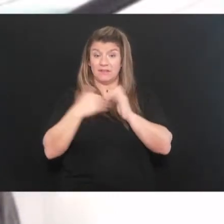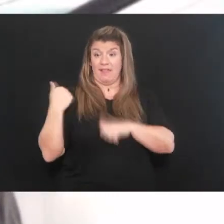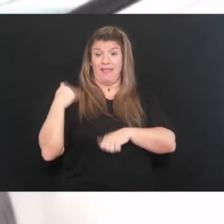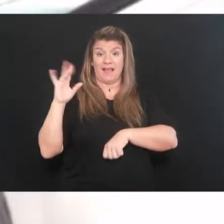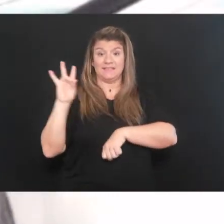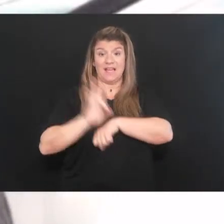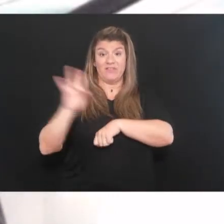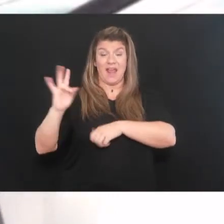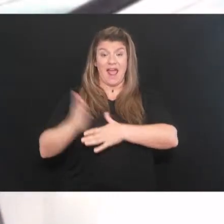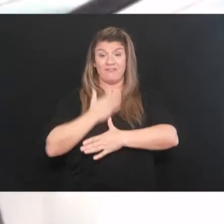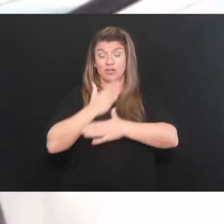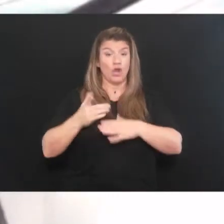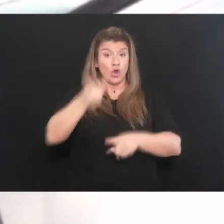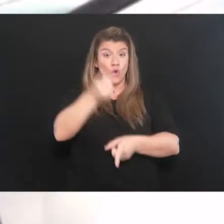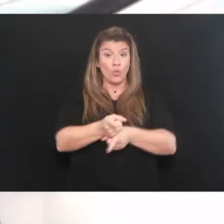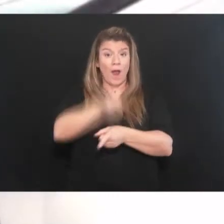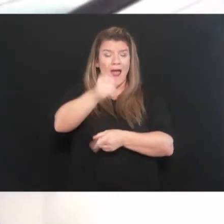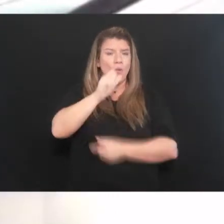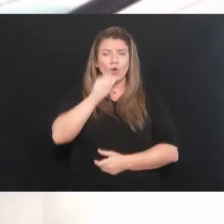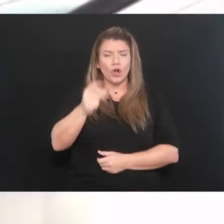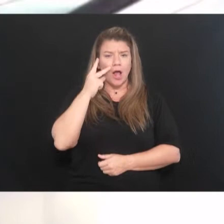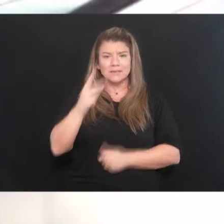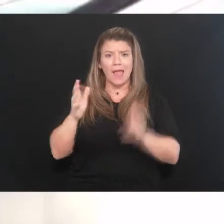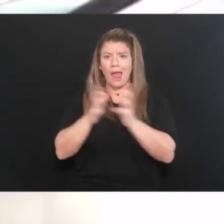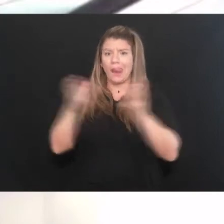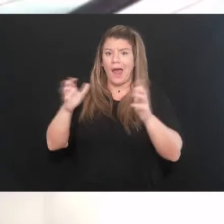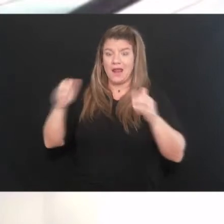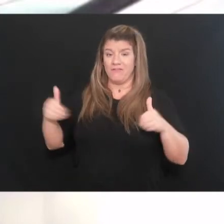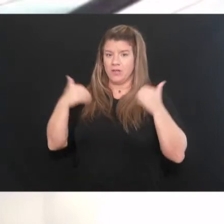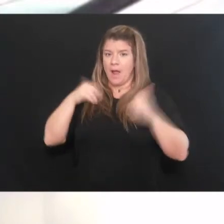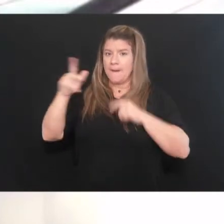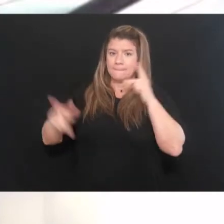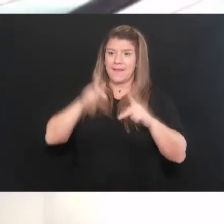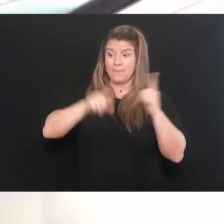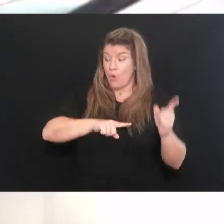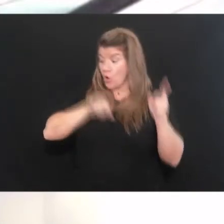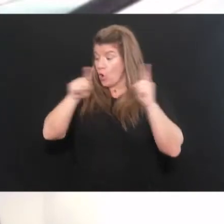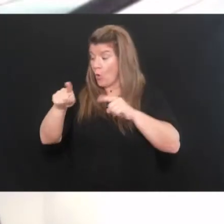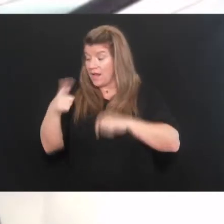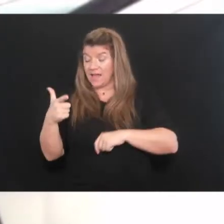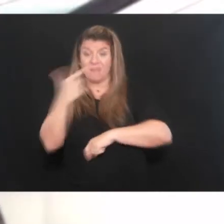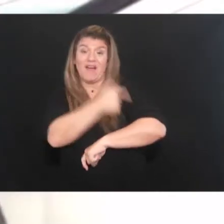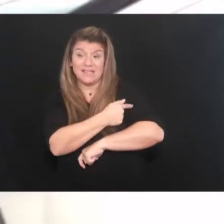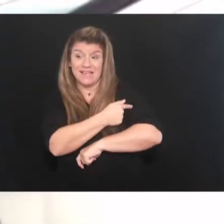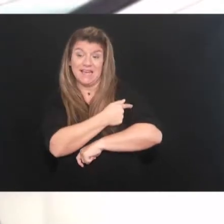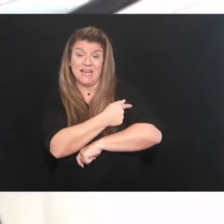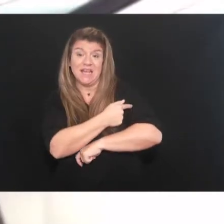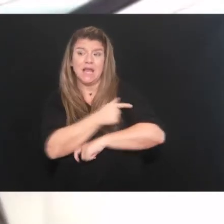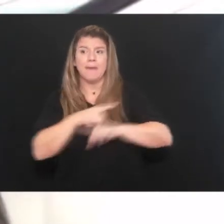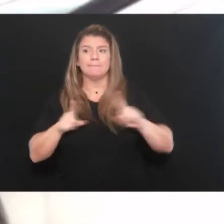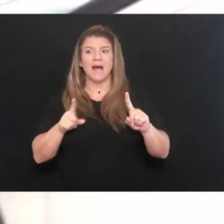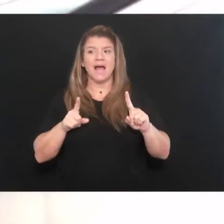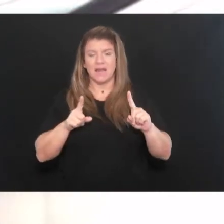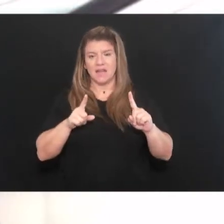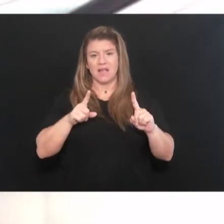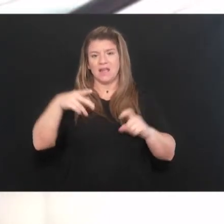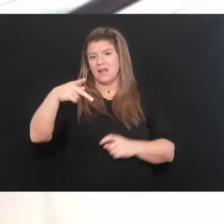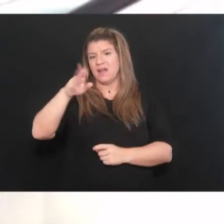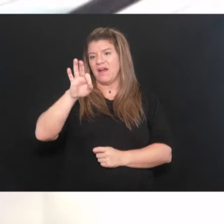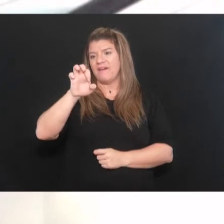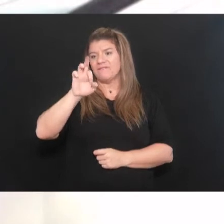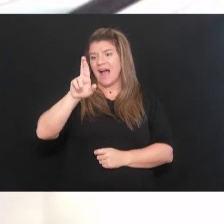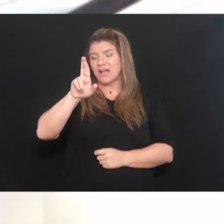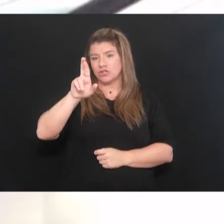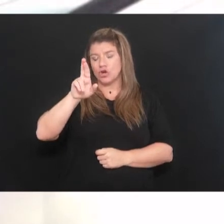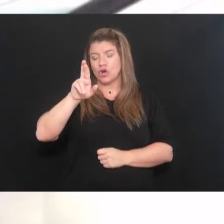mean, you're right. We're not seeing a lot of young people getting the vaccine like we thought we would. When Pfizer initially came